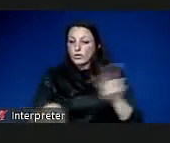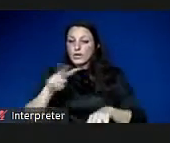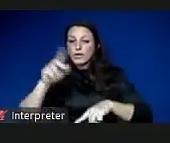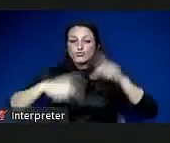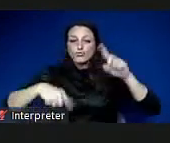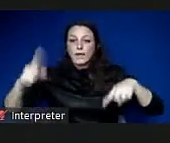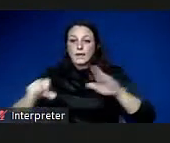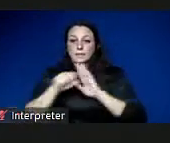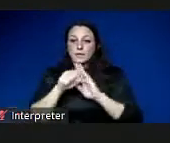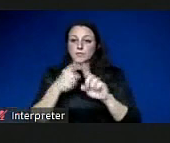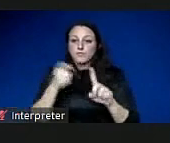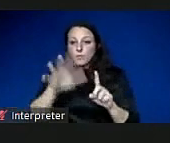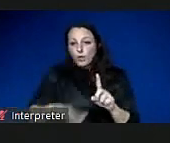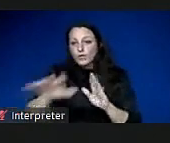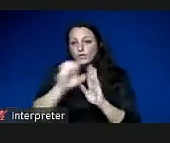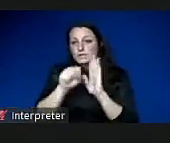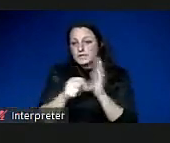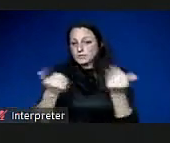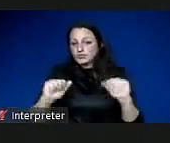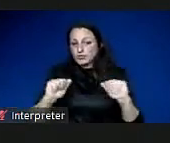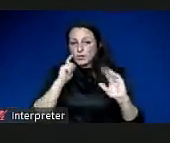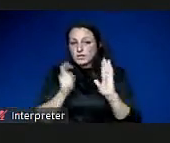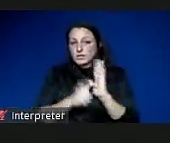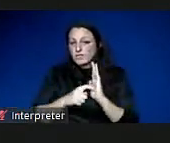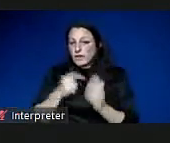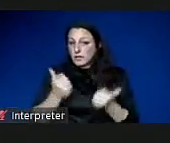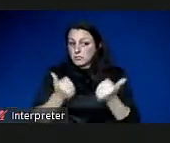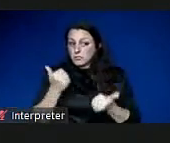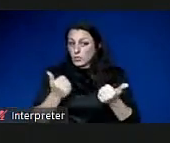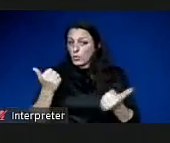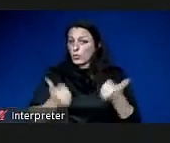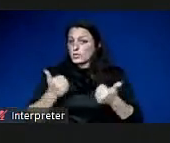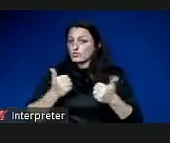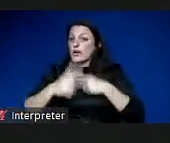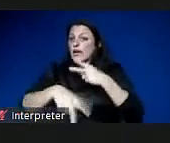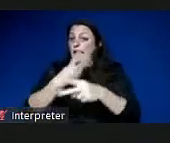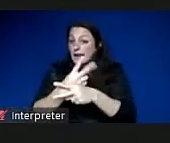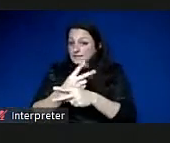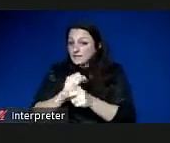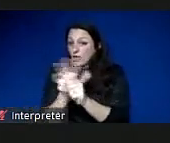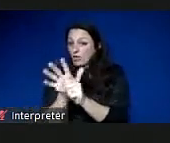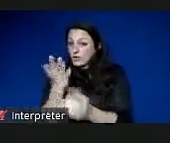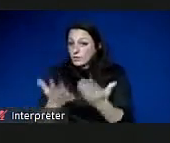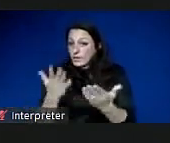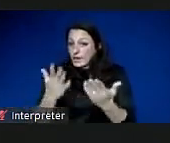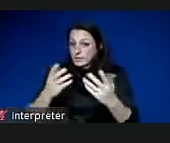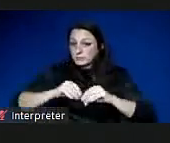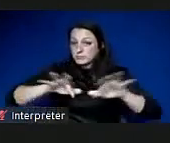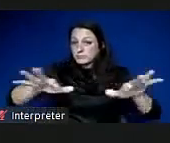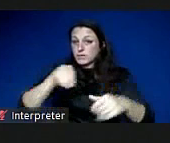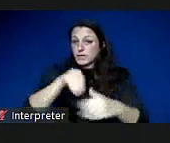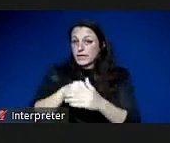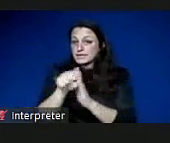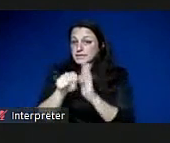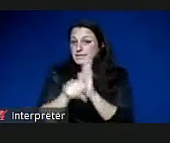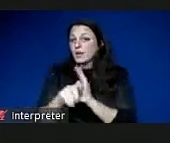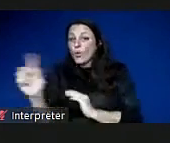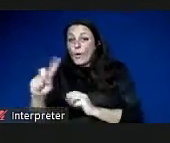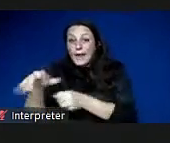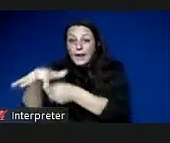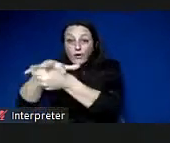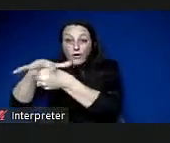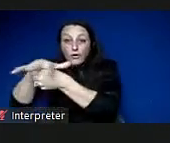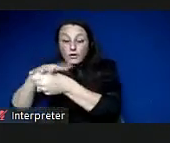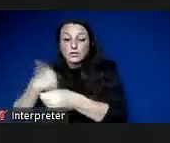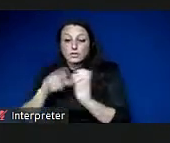try and identify which variants might be circulating in the state, where those variants are circulating in the state, and then also so we can